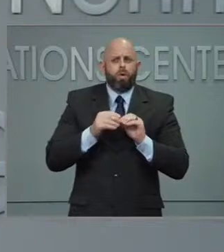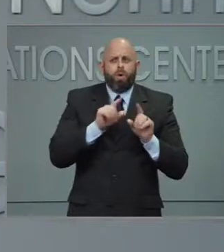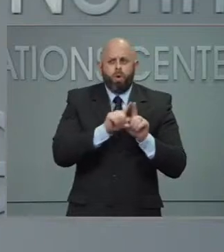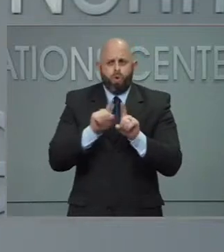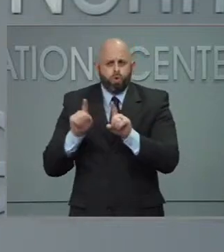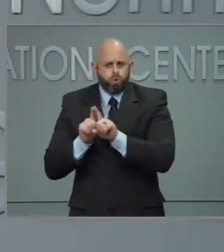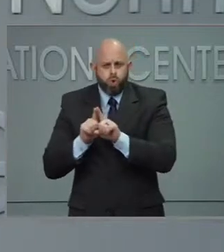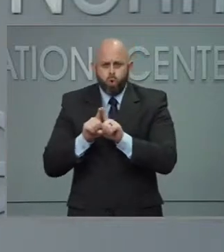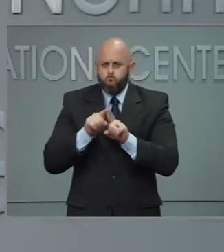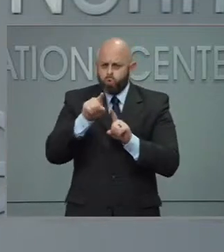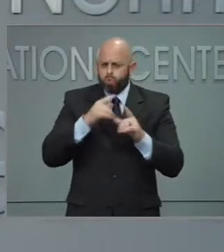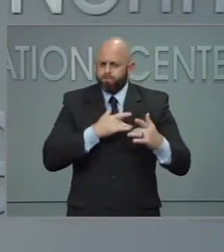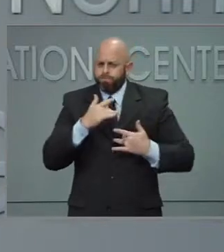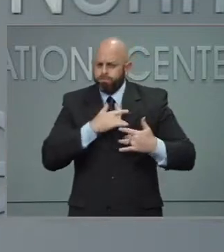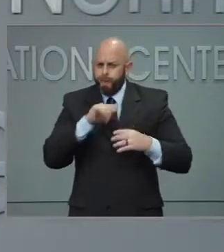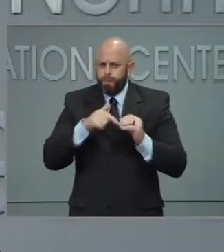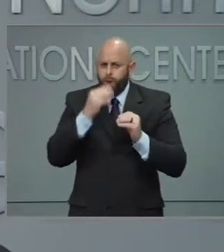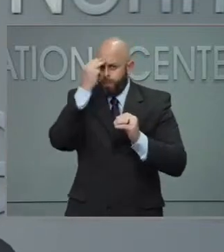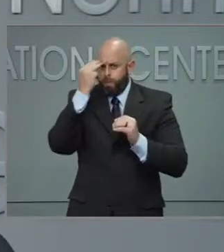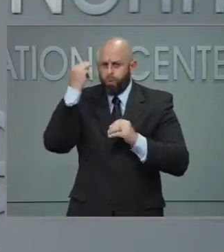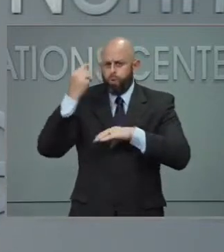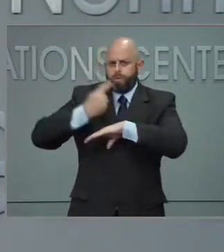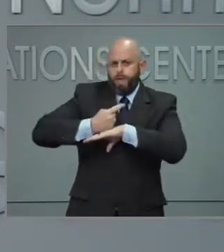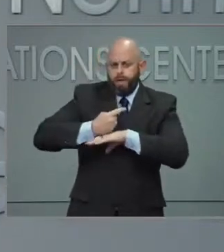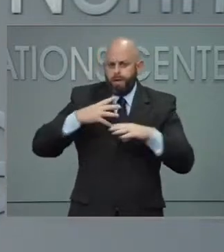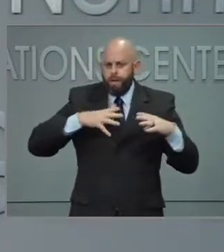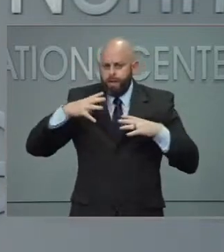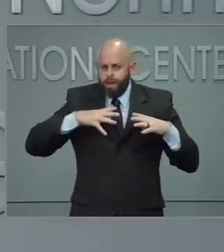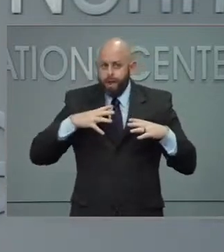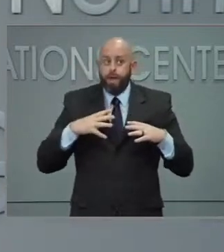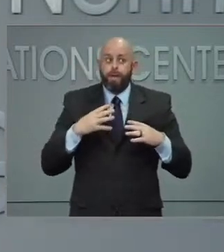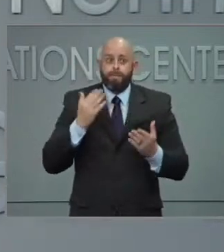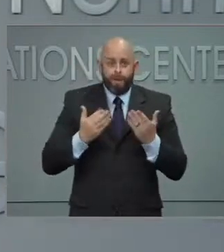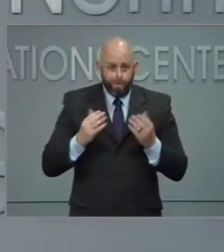following the Memorial Day holiday? Dr. Cohen, I'll let you address that.